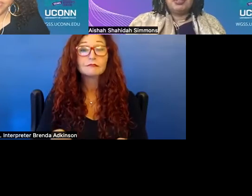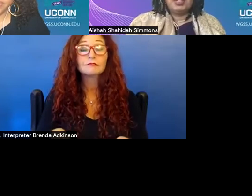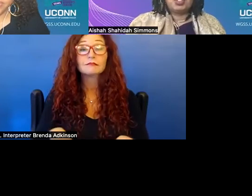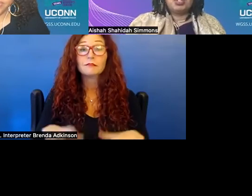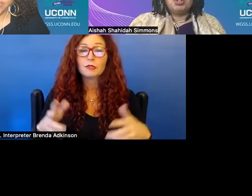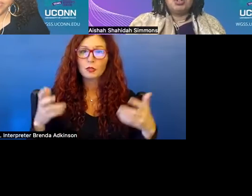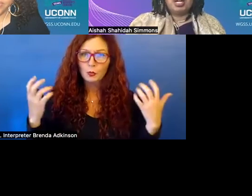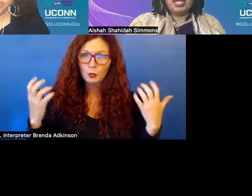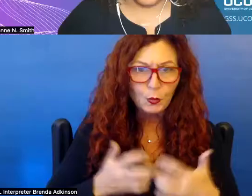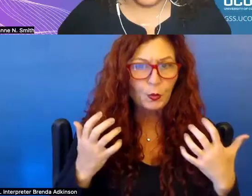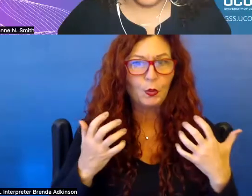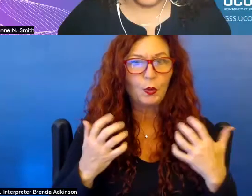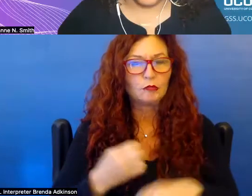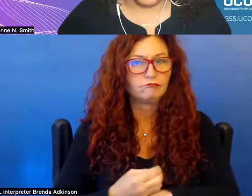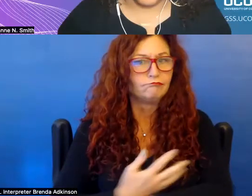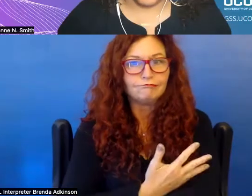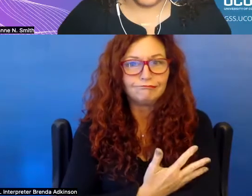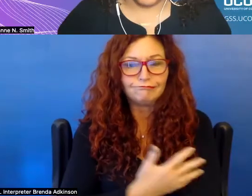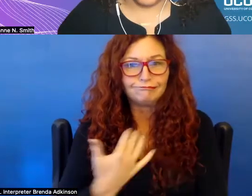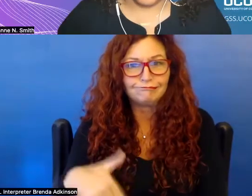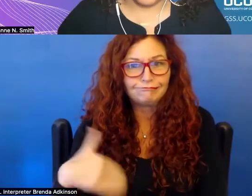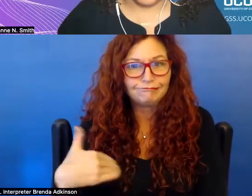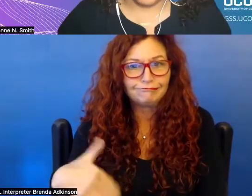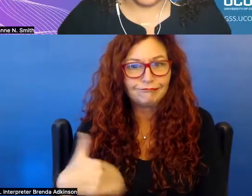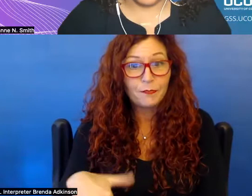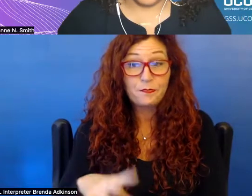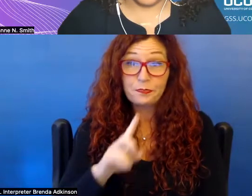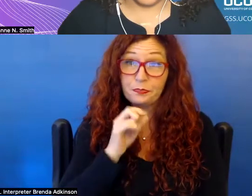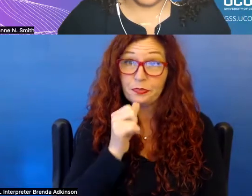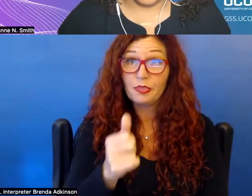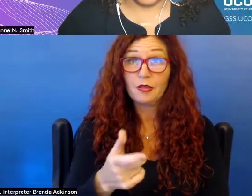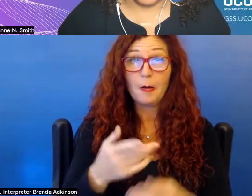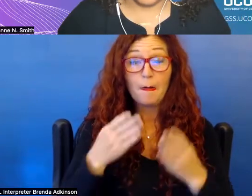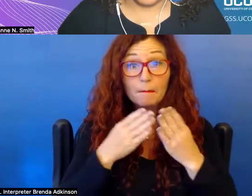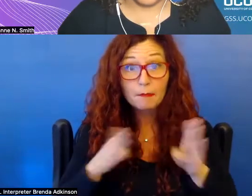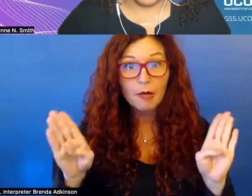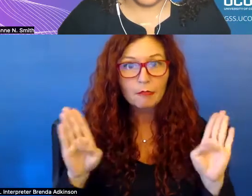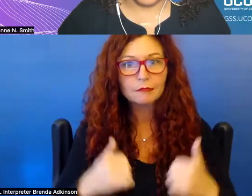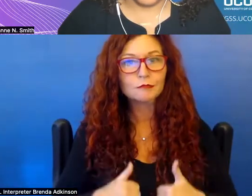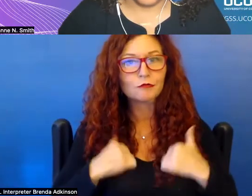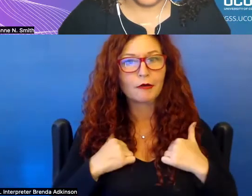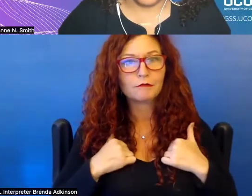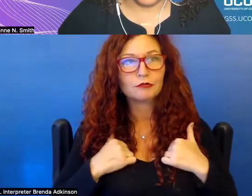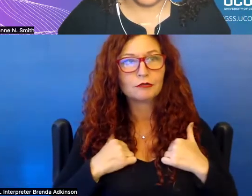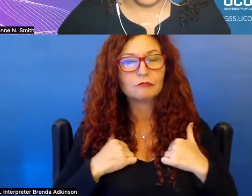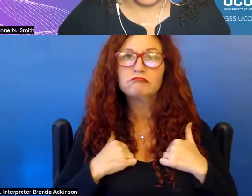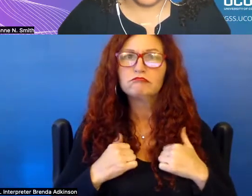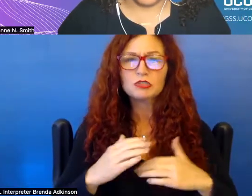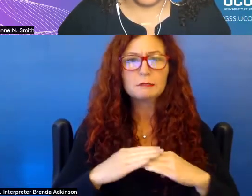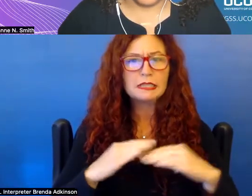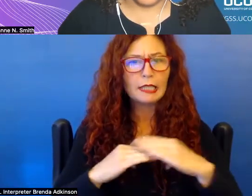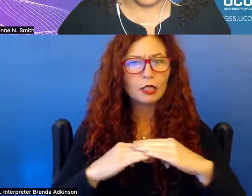Public survivors. So I think that there are layers to being a public survivor. So I've been out as a survivor